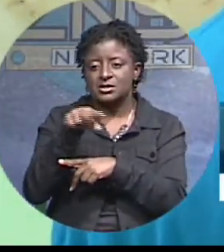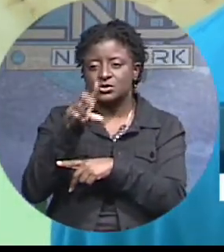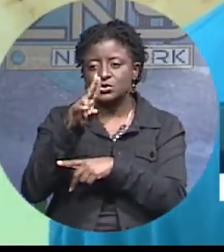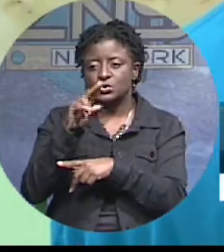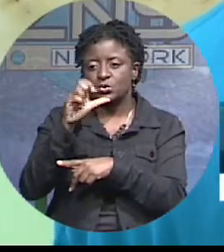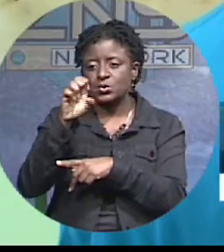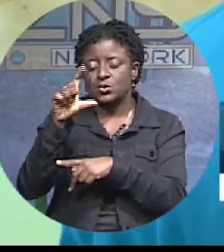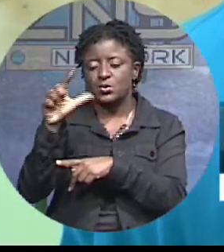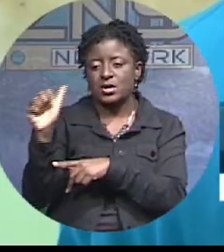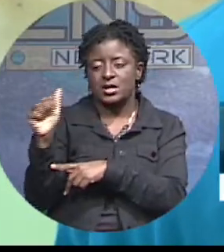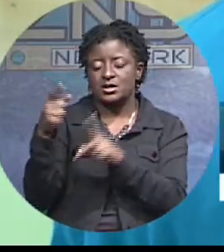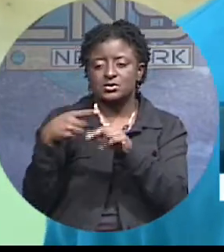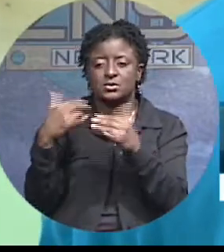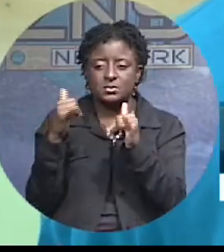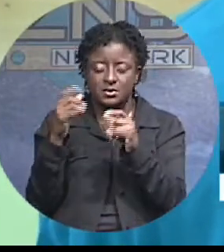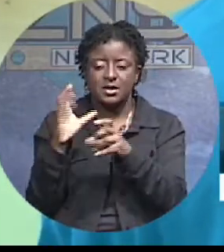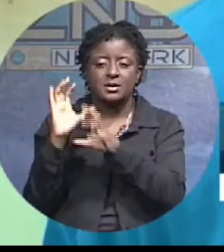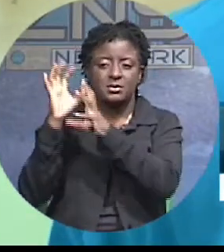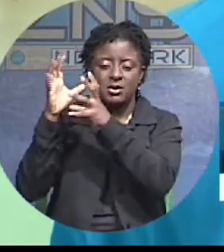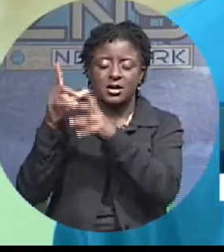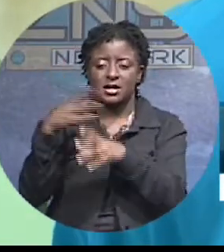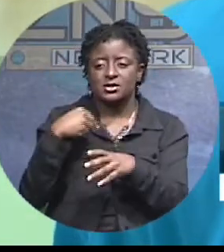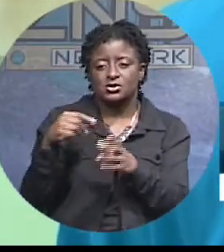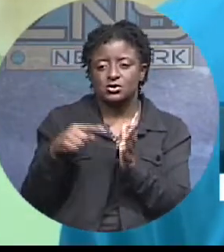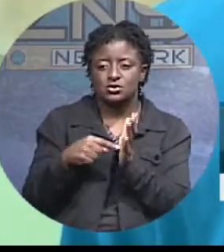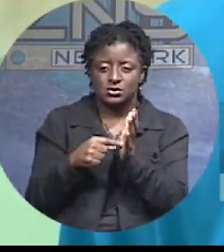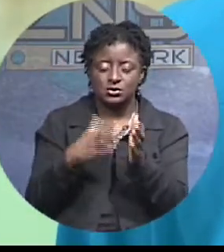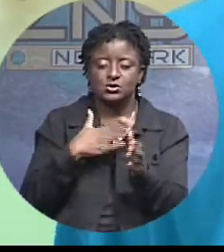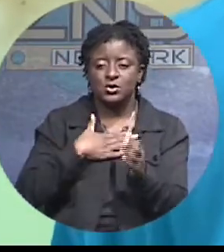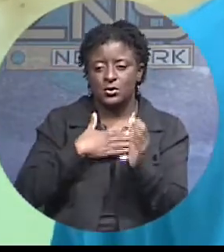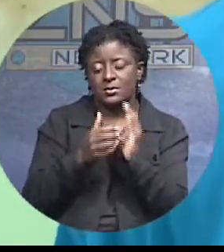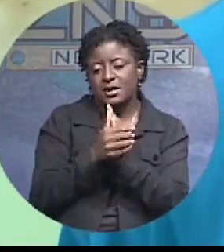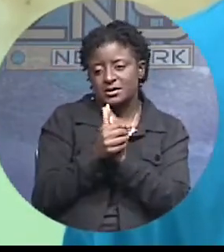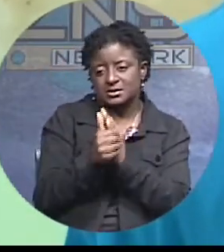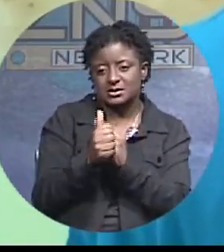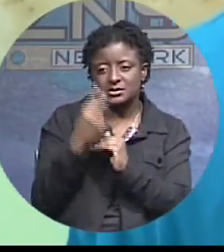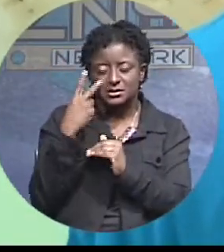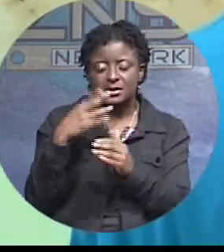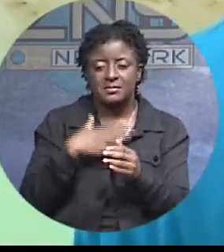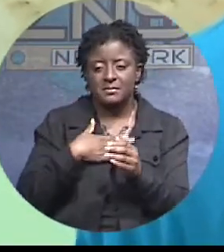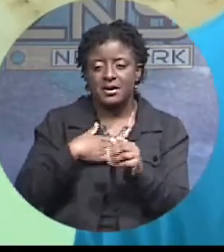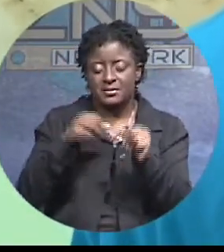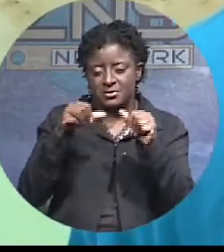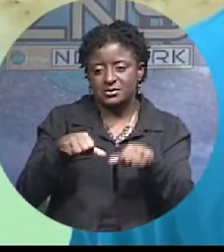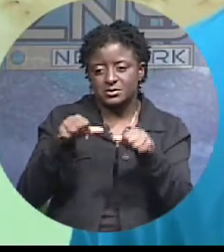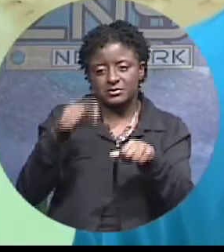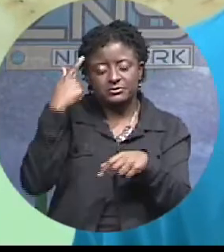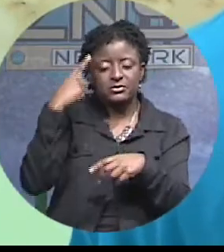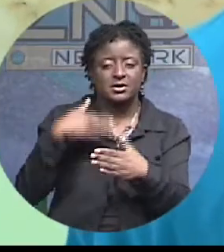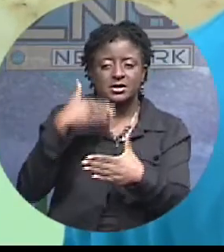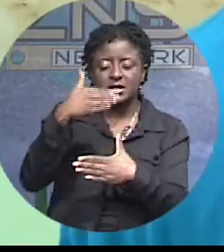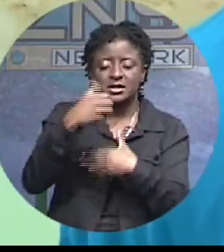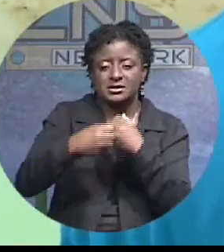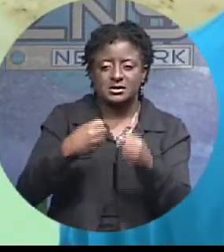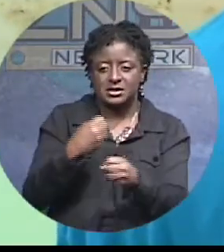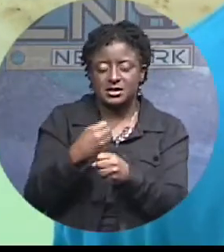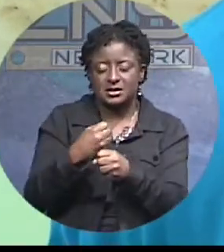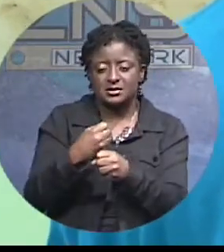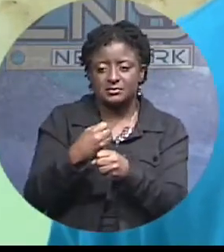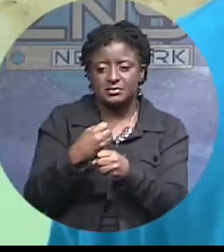my skills. To look forward to see what my possibilities could be for next year in terms of a team and being in the right